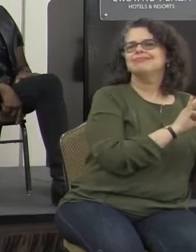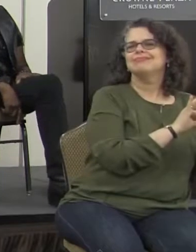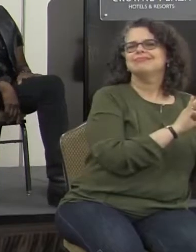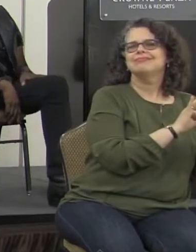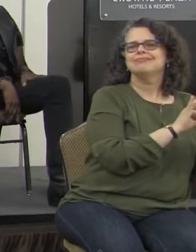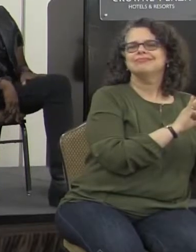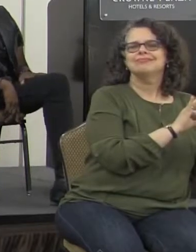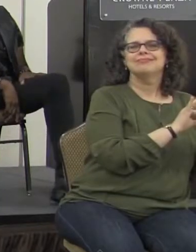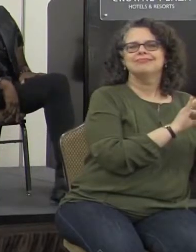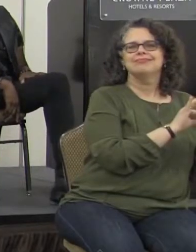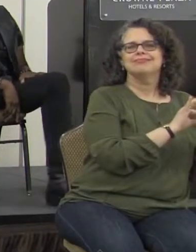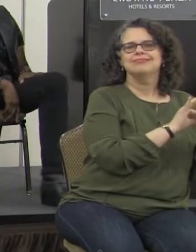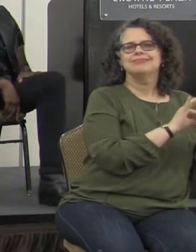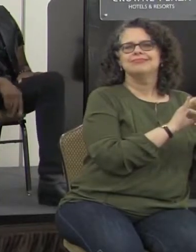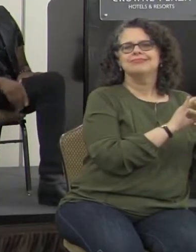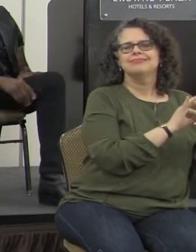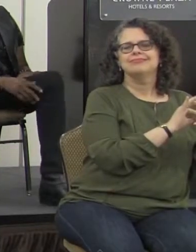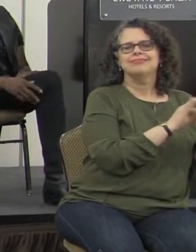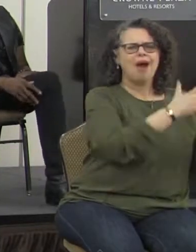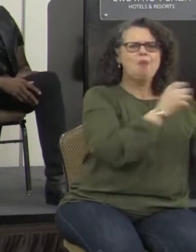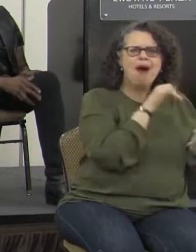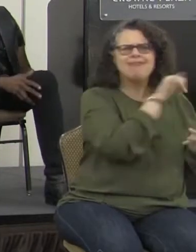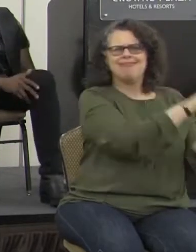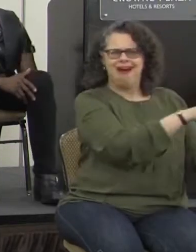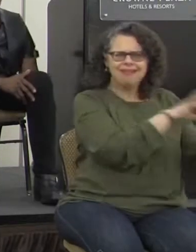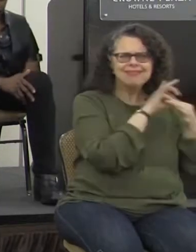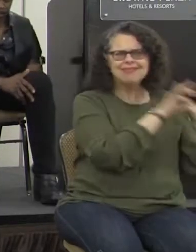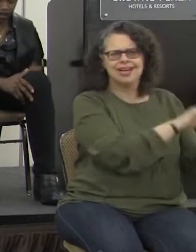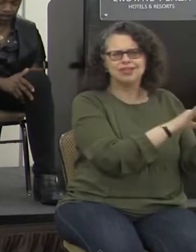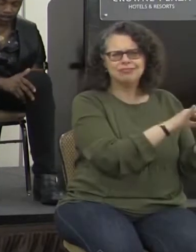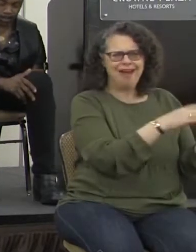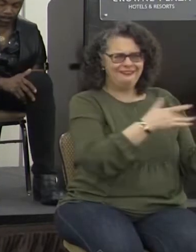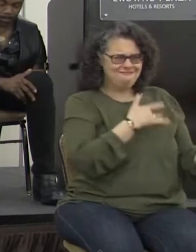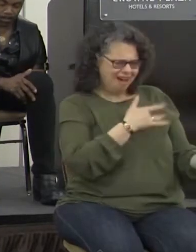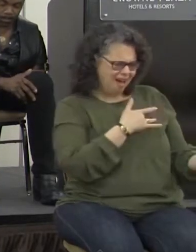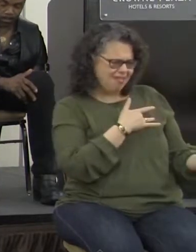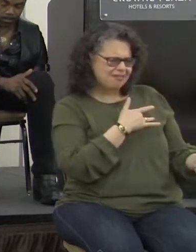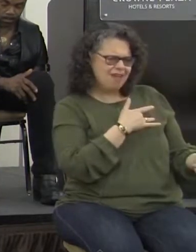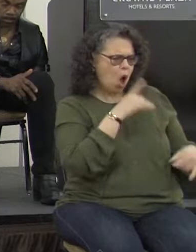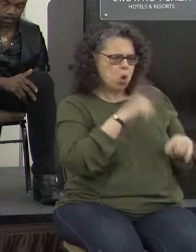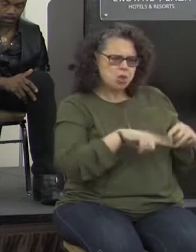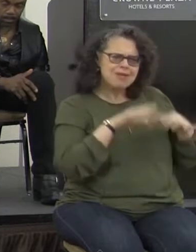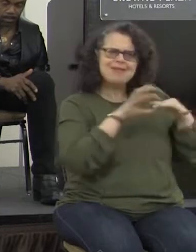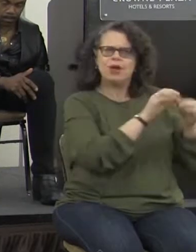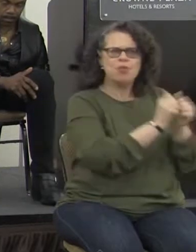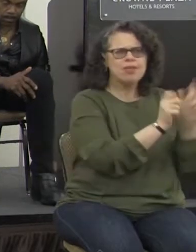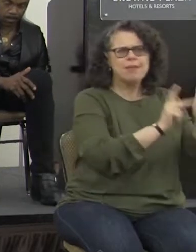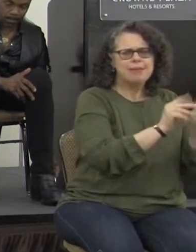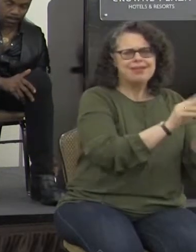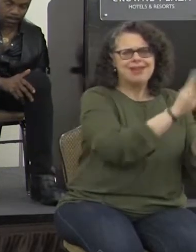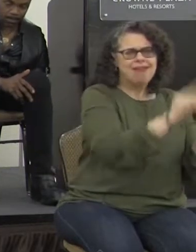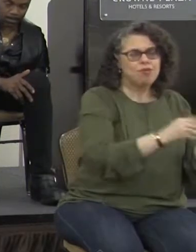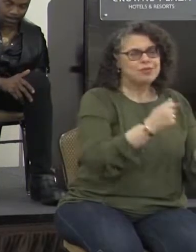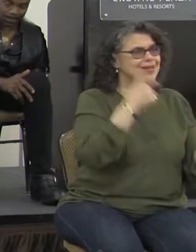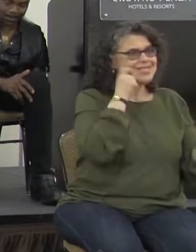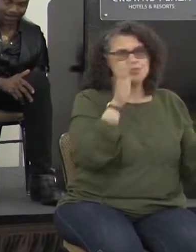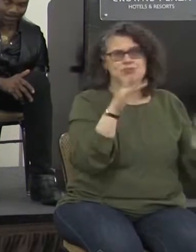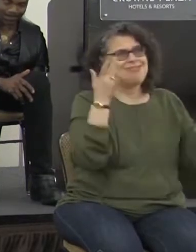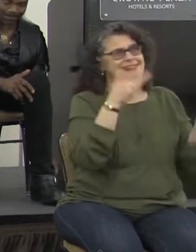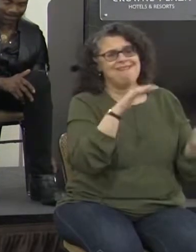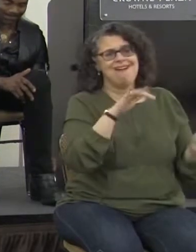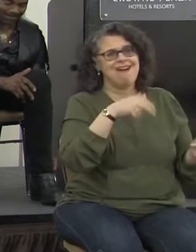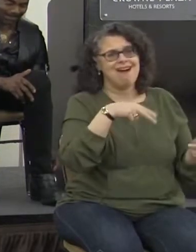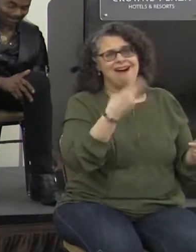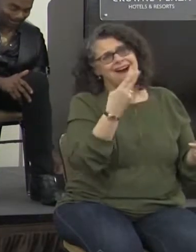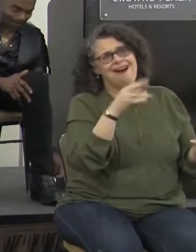had always wanted because I felt that I could not connect to people in Africa because I was high yellow. And that's